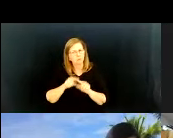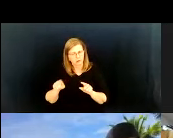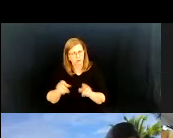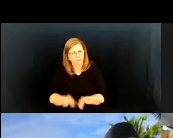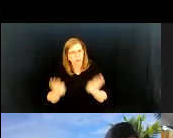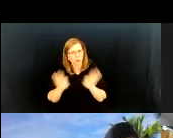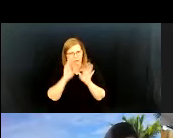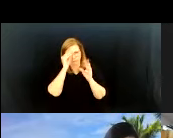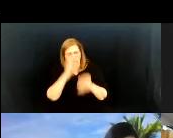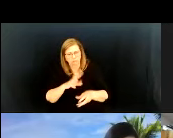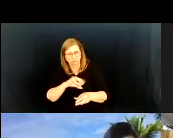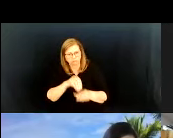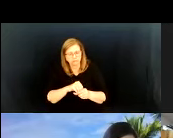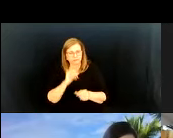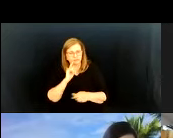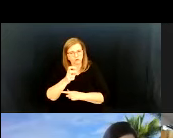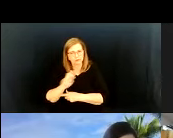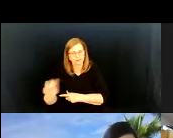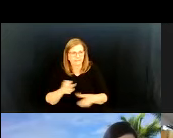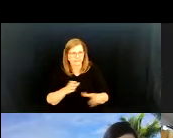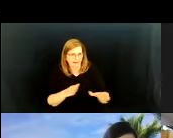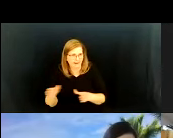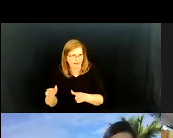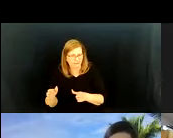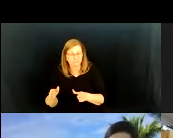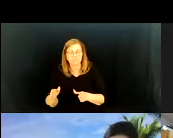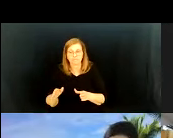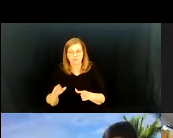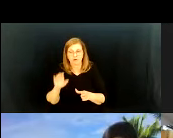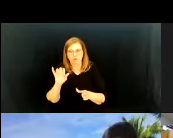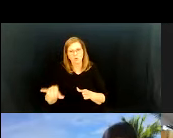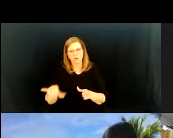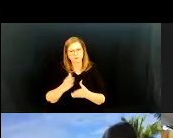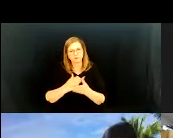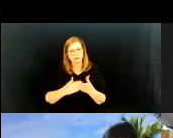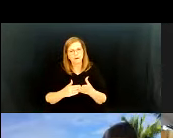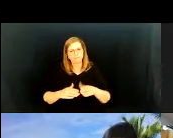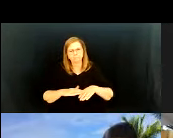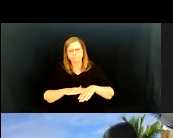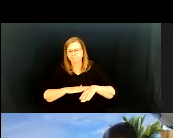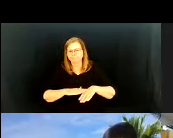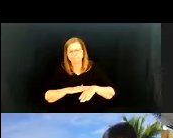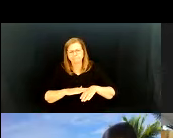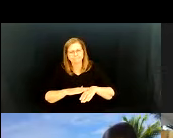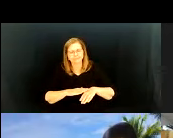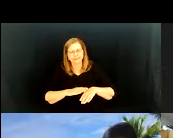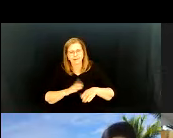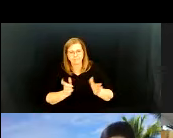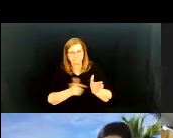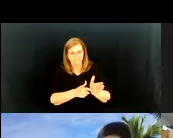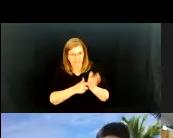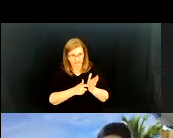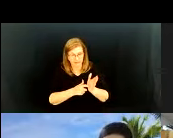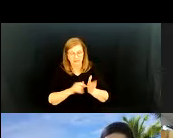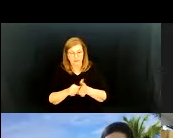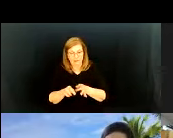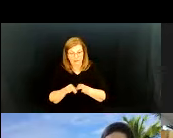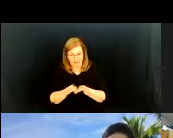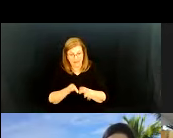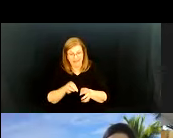information as far as transition planning. And so these are some basic mandates that were explained in